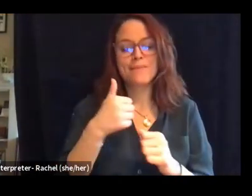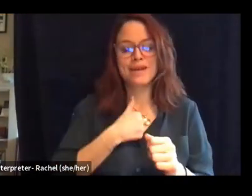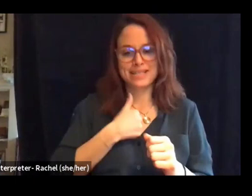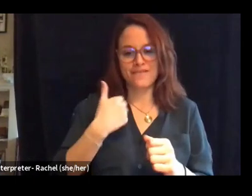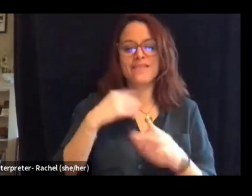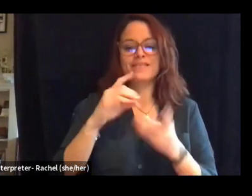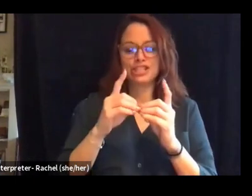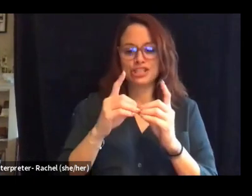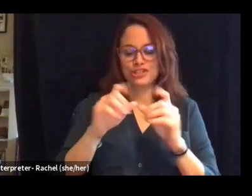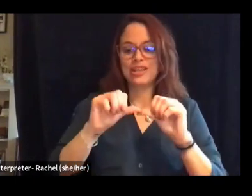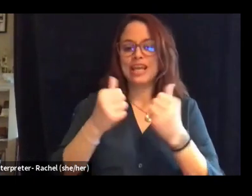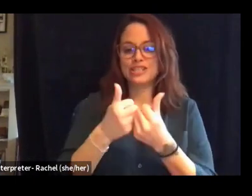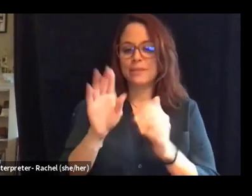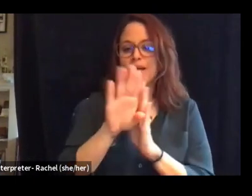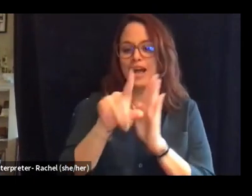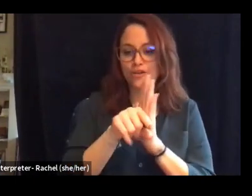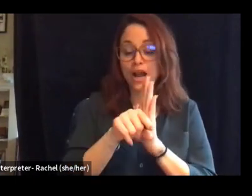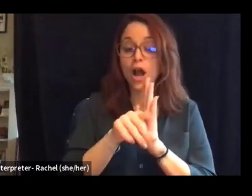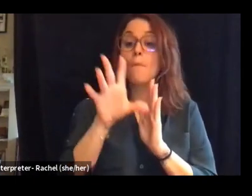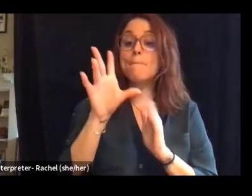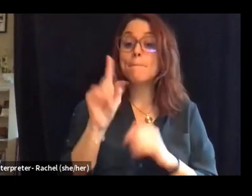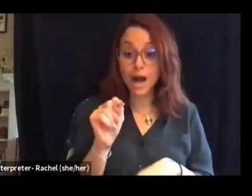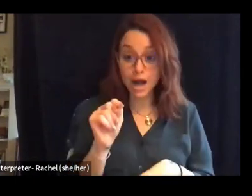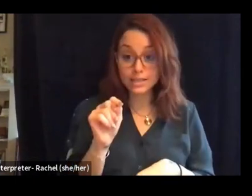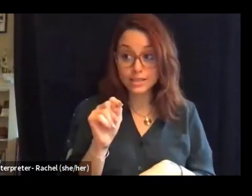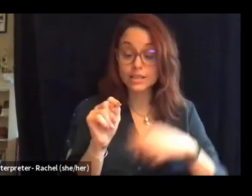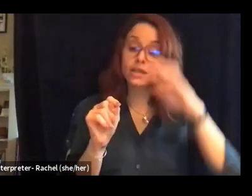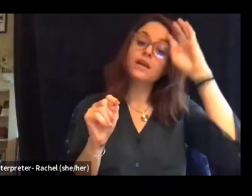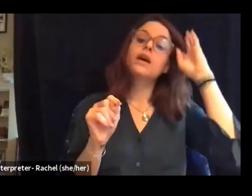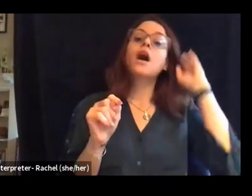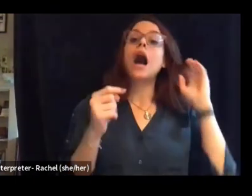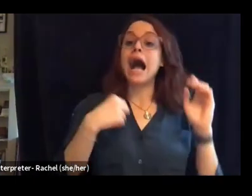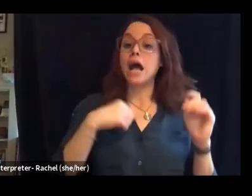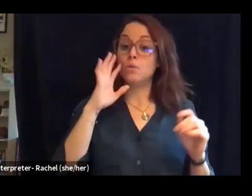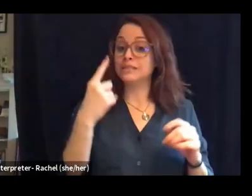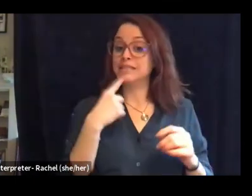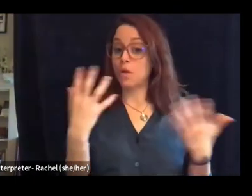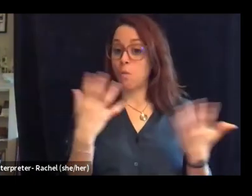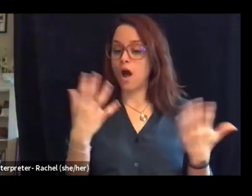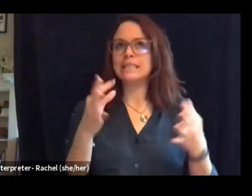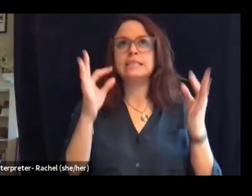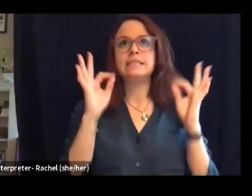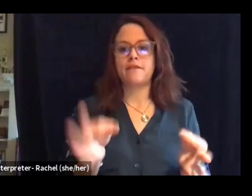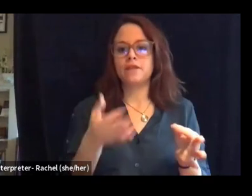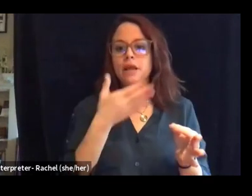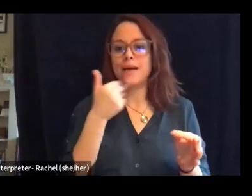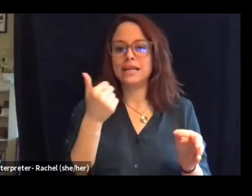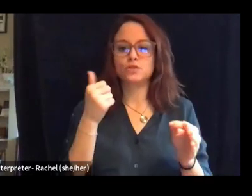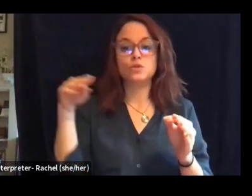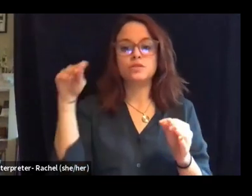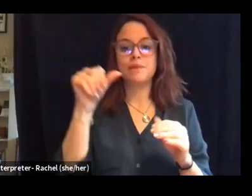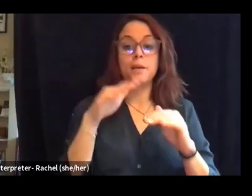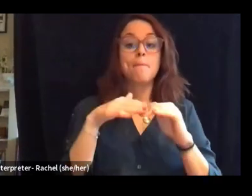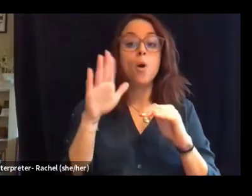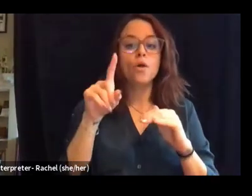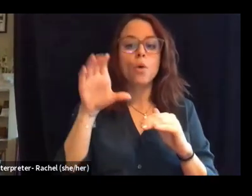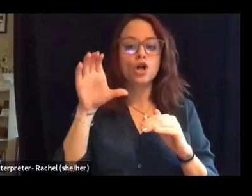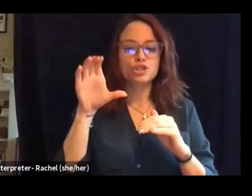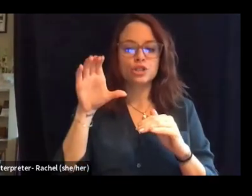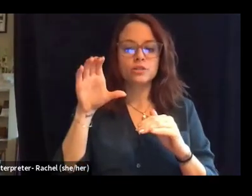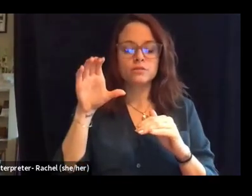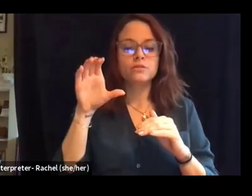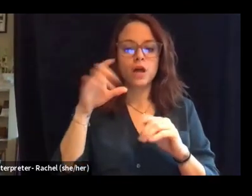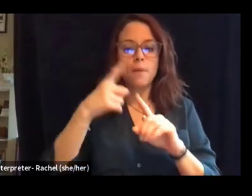is always spend way more than $100 per month on your. If you're paying an agency or you're working with somebody to